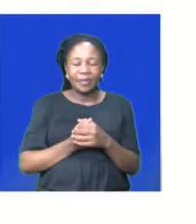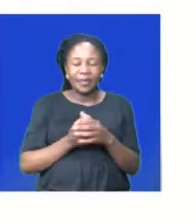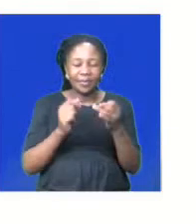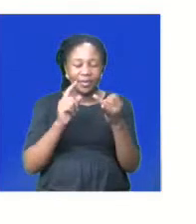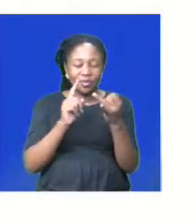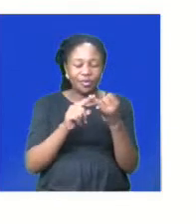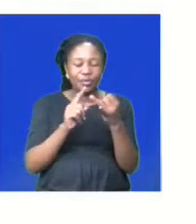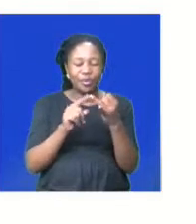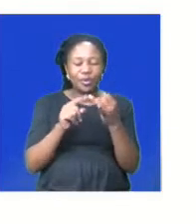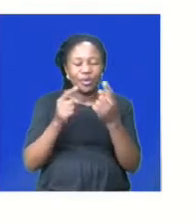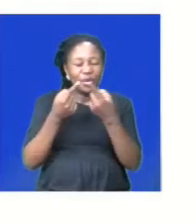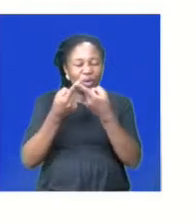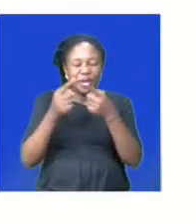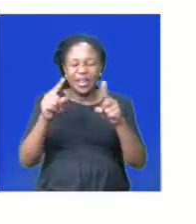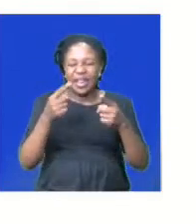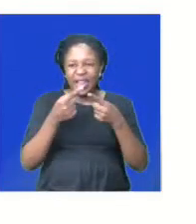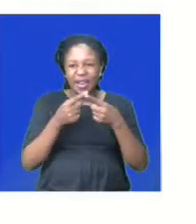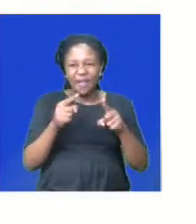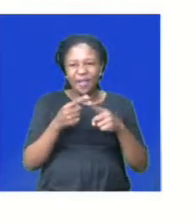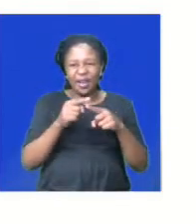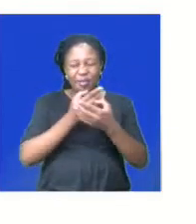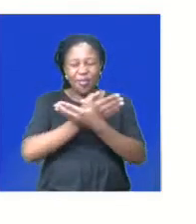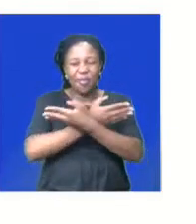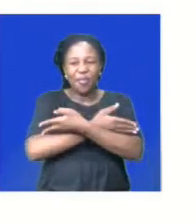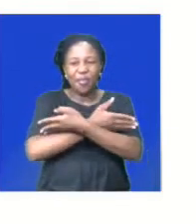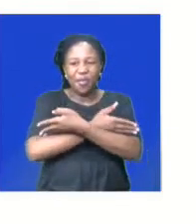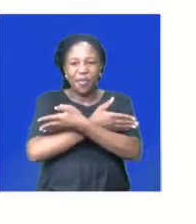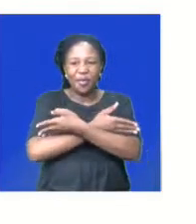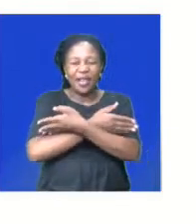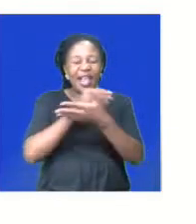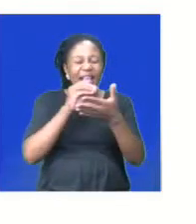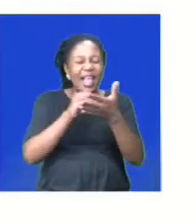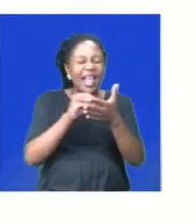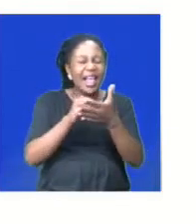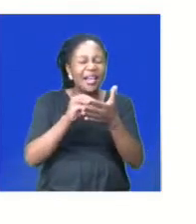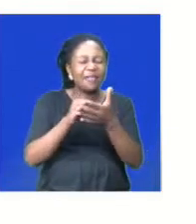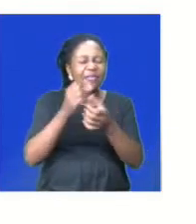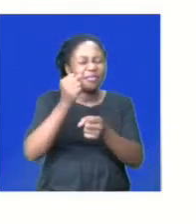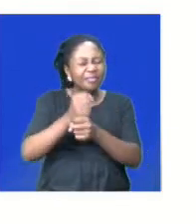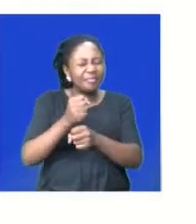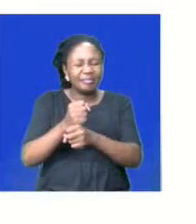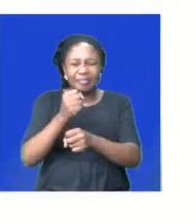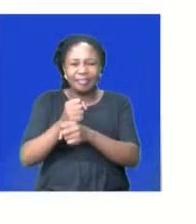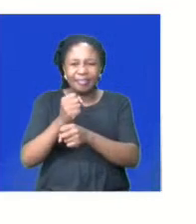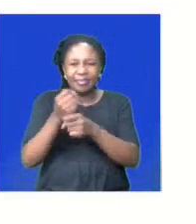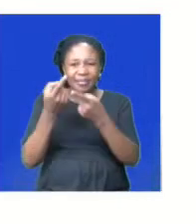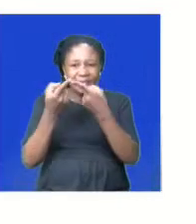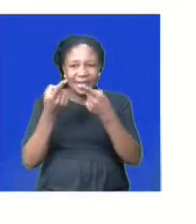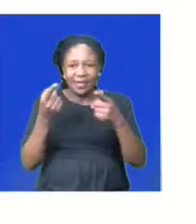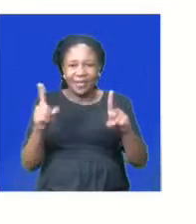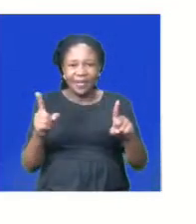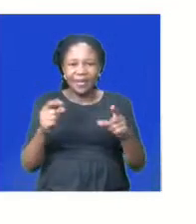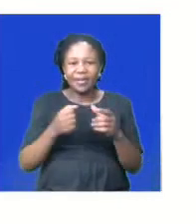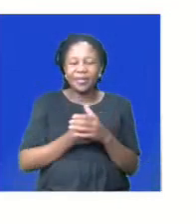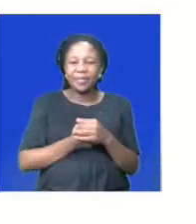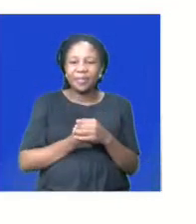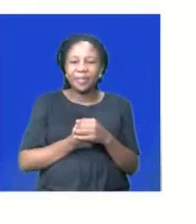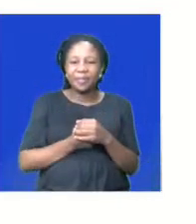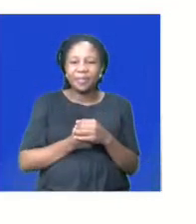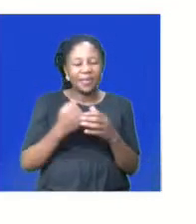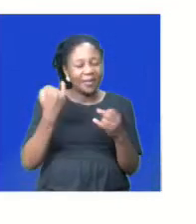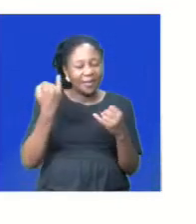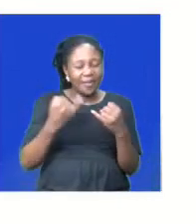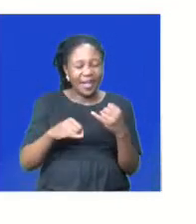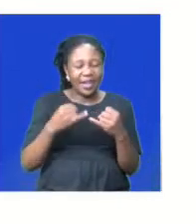the body have different functions. And lastly, we have learned that we